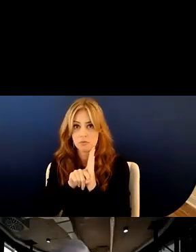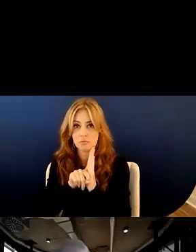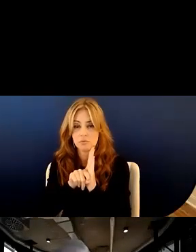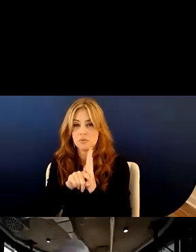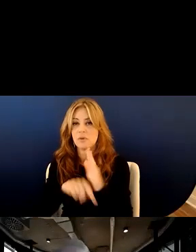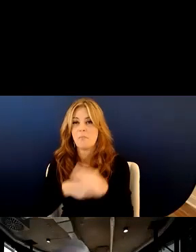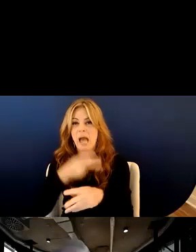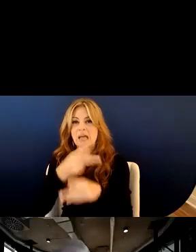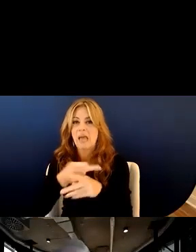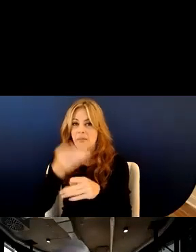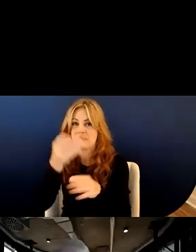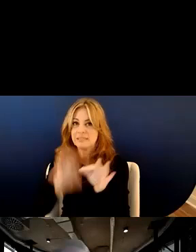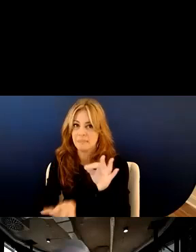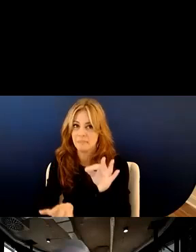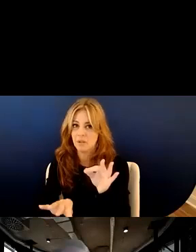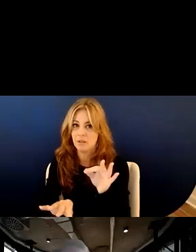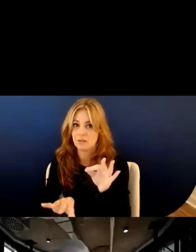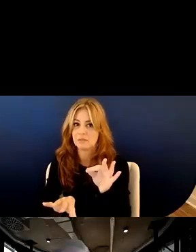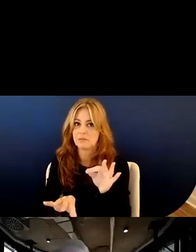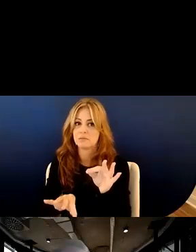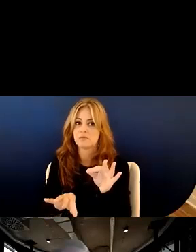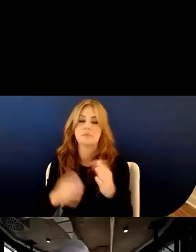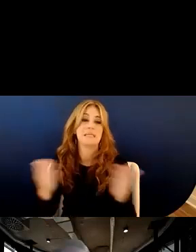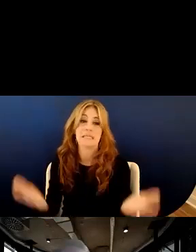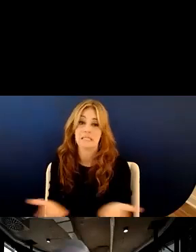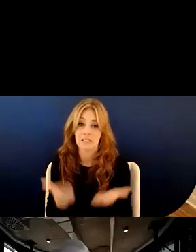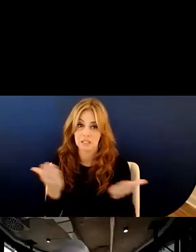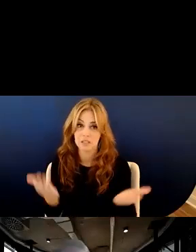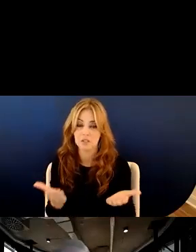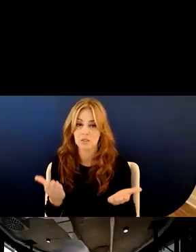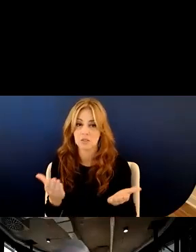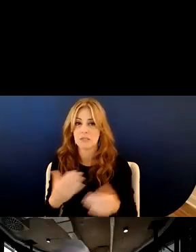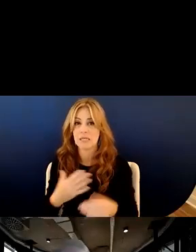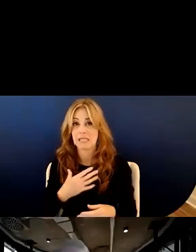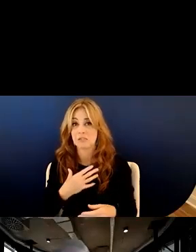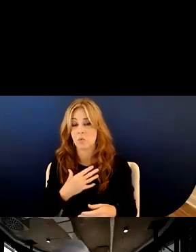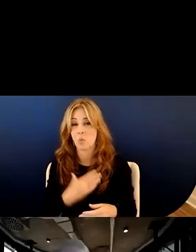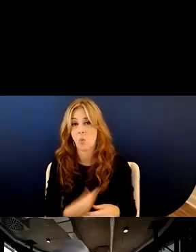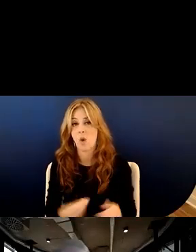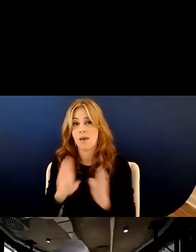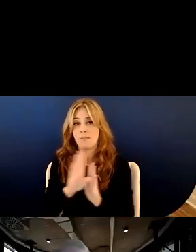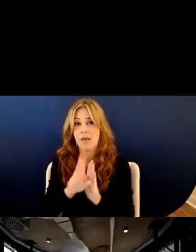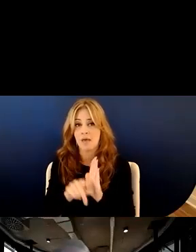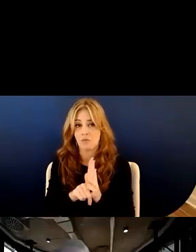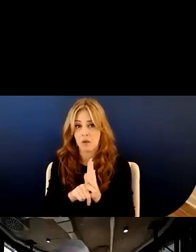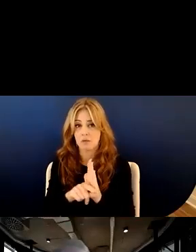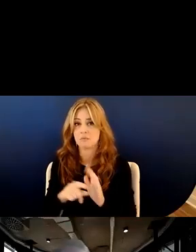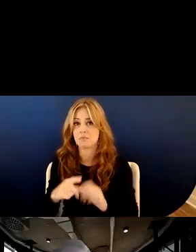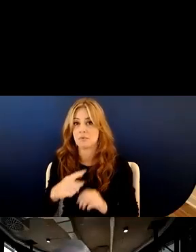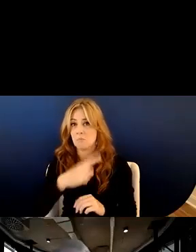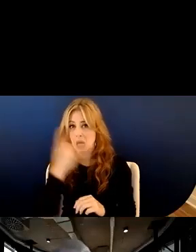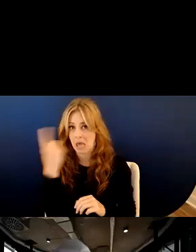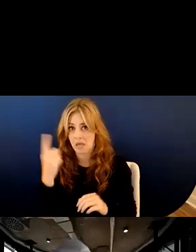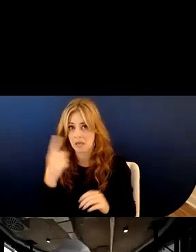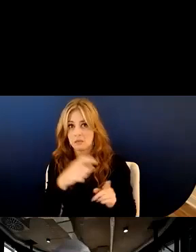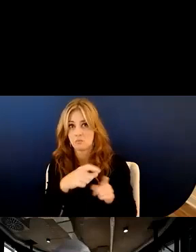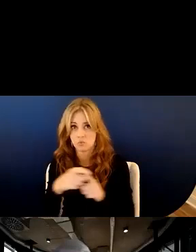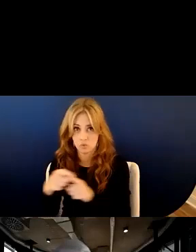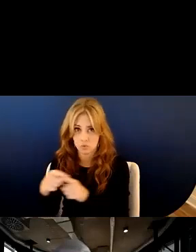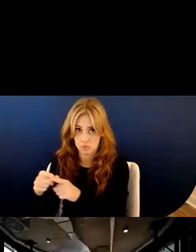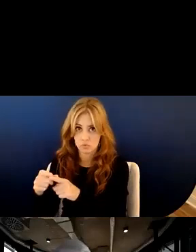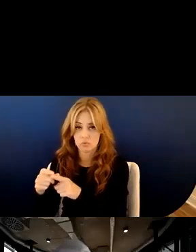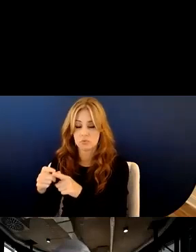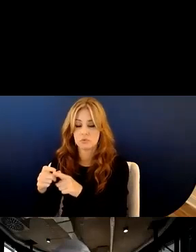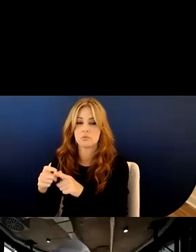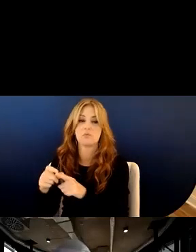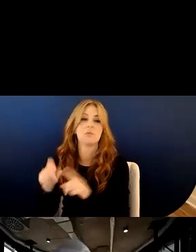pretty simple actually. Here it is white on black, but it will change.